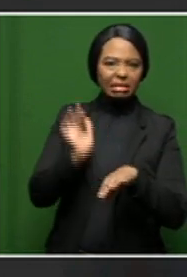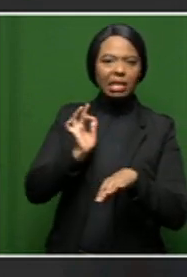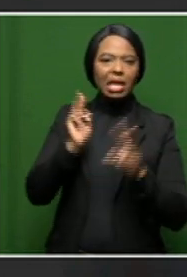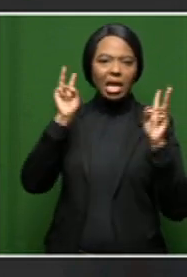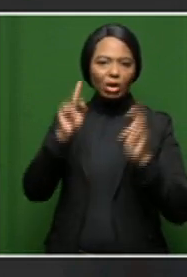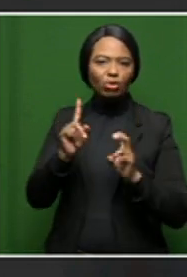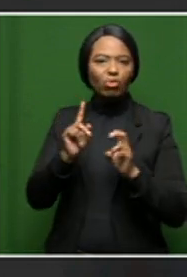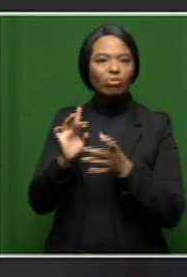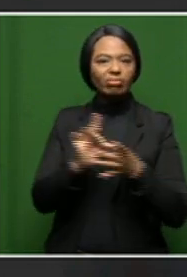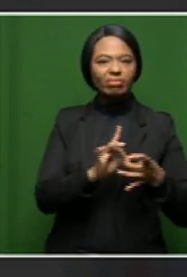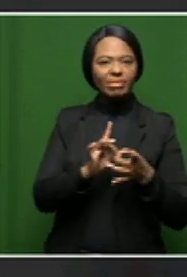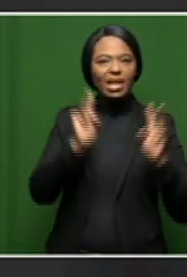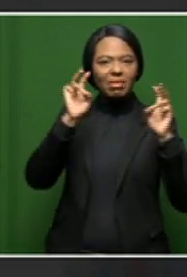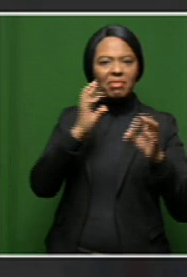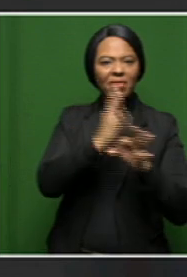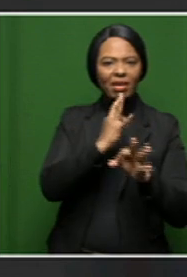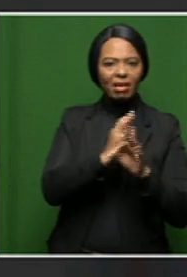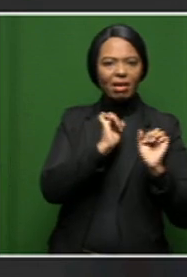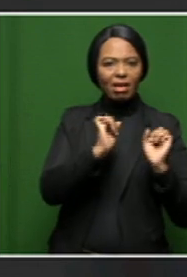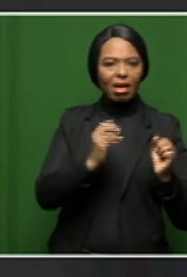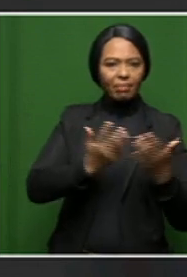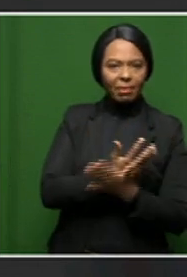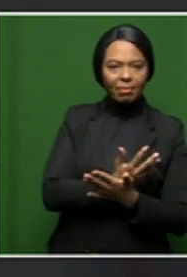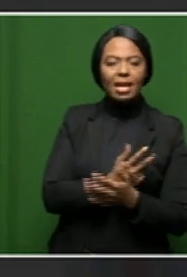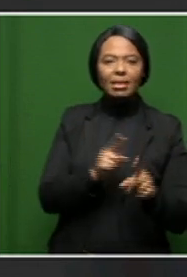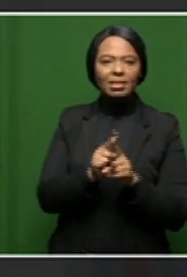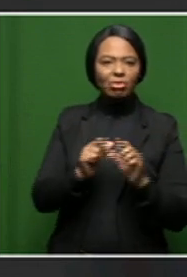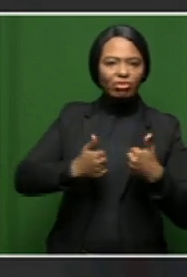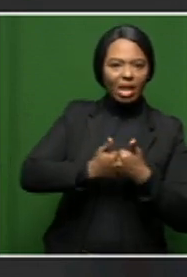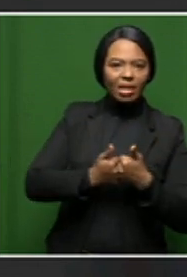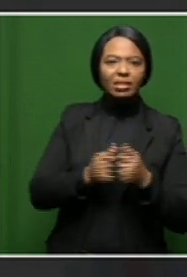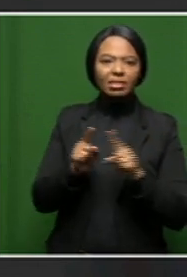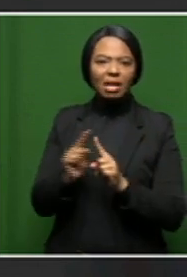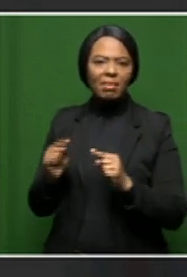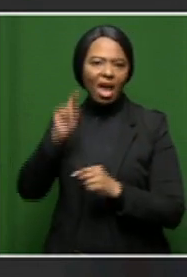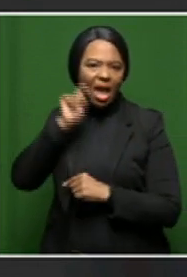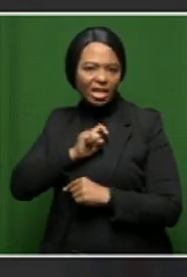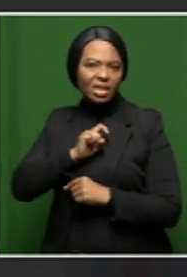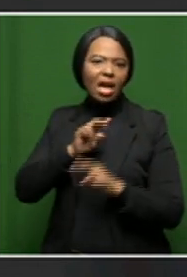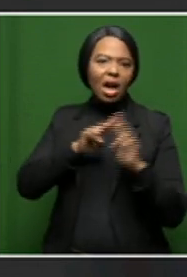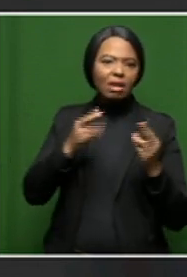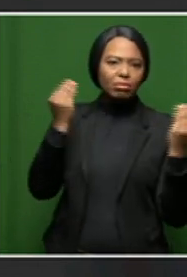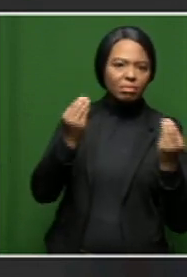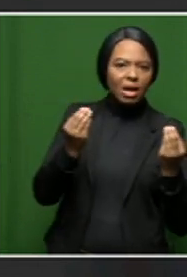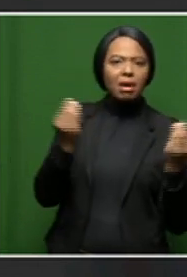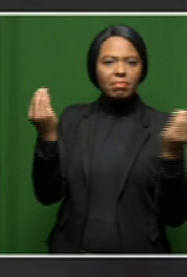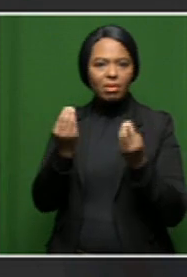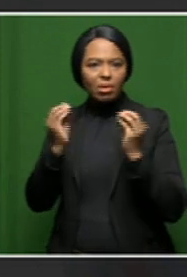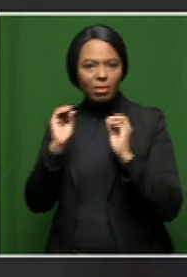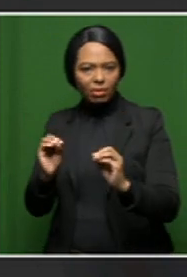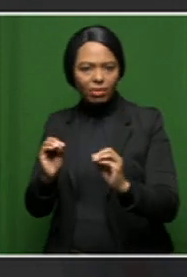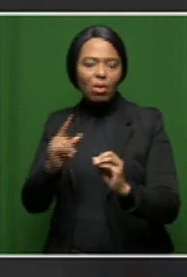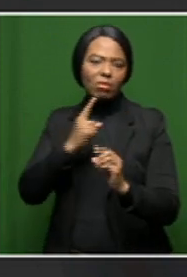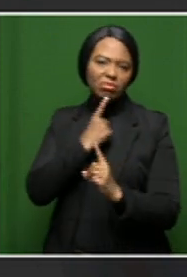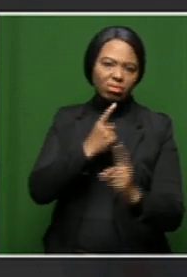her father, challenges of female aging, and unpopular truths, rather, about parenting, to mention just a